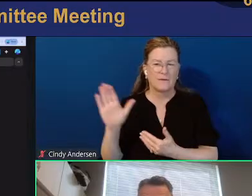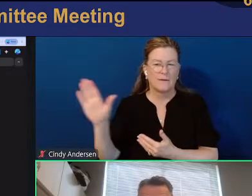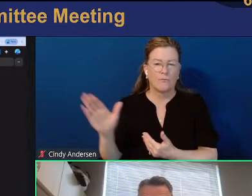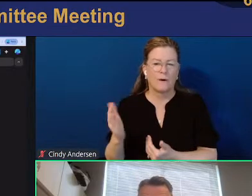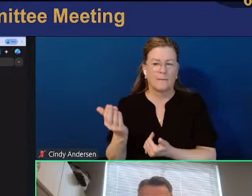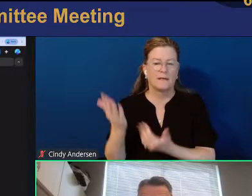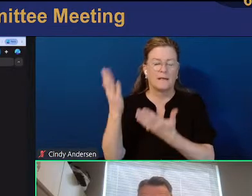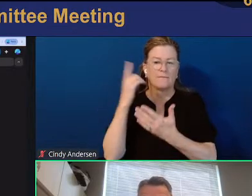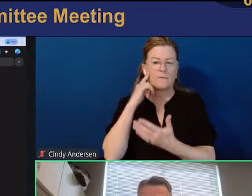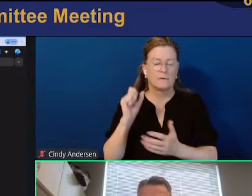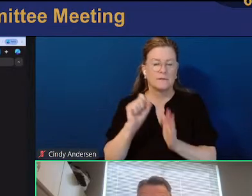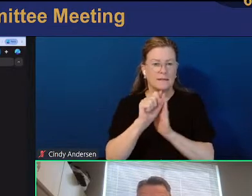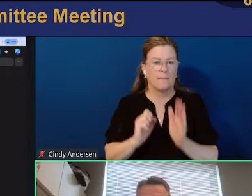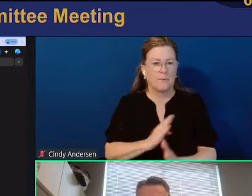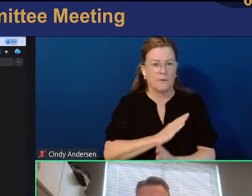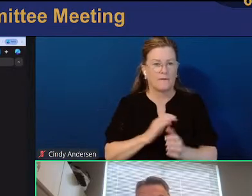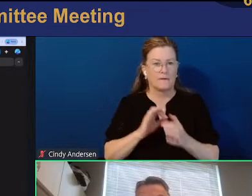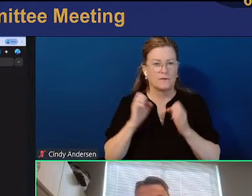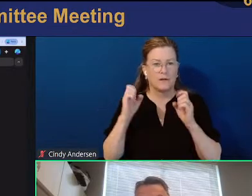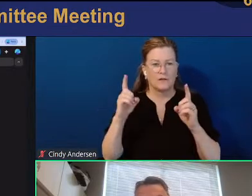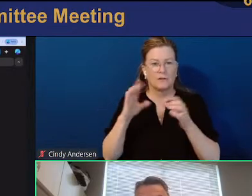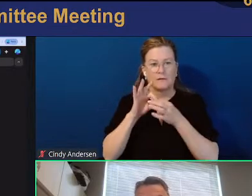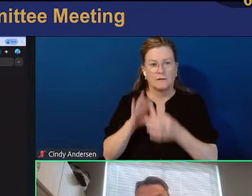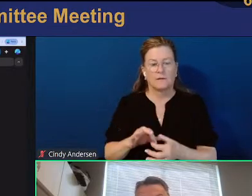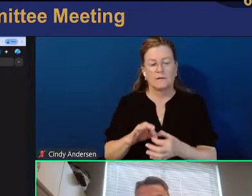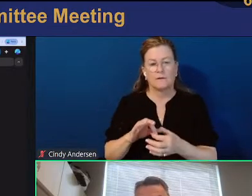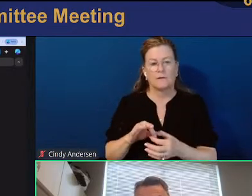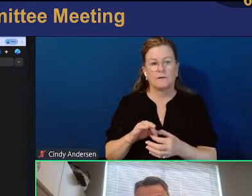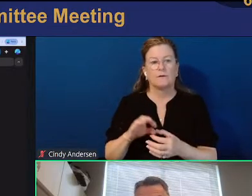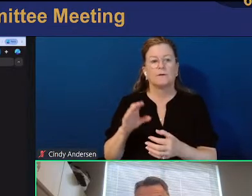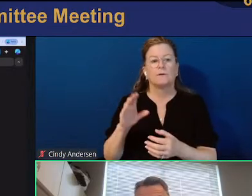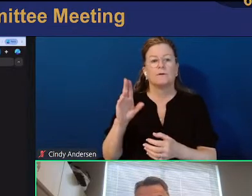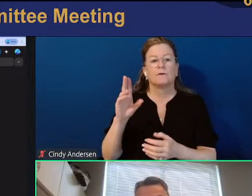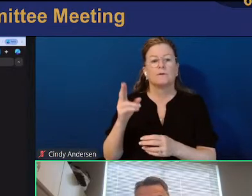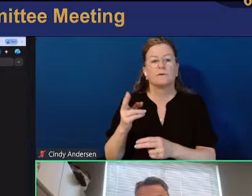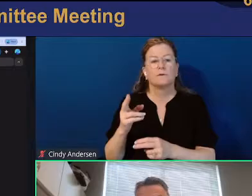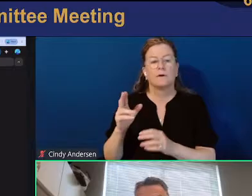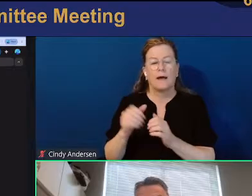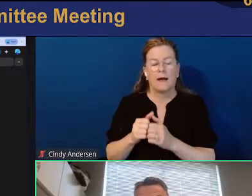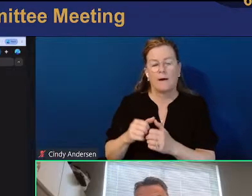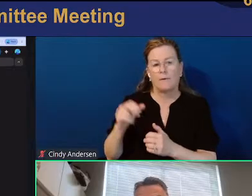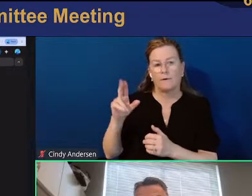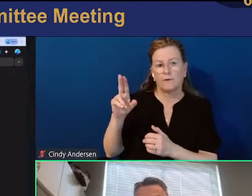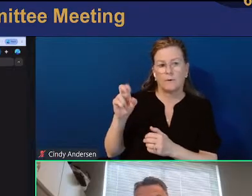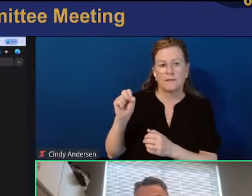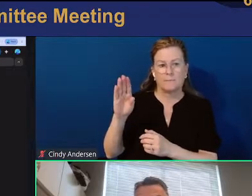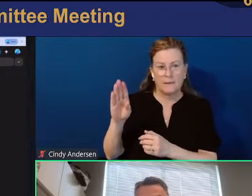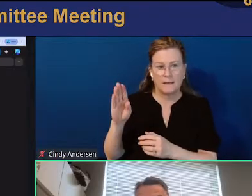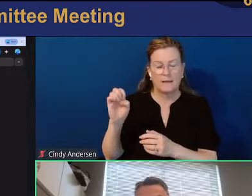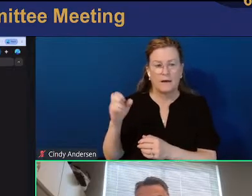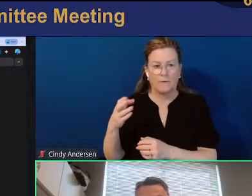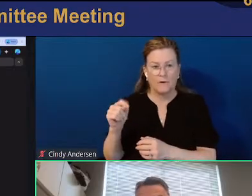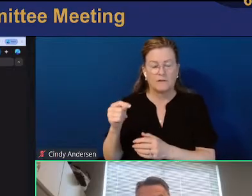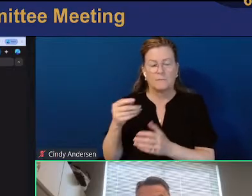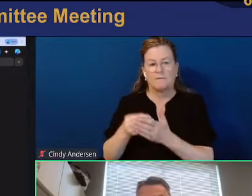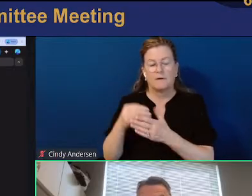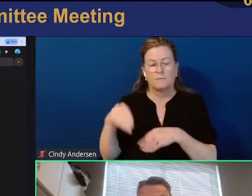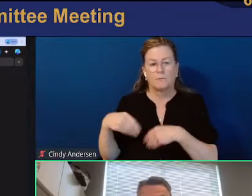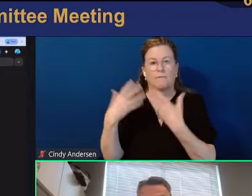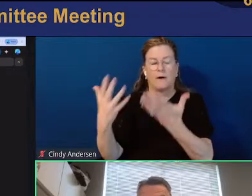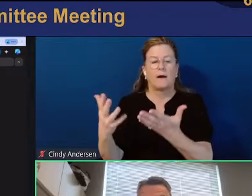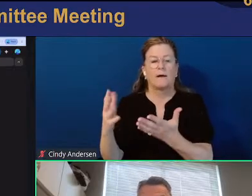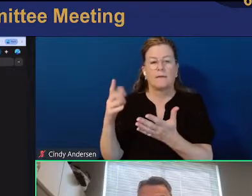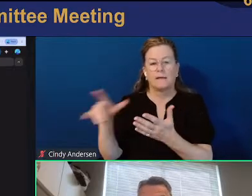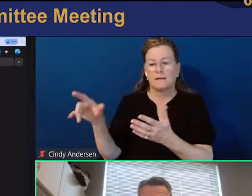State Board of Education related to the use of enrichment funds to provide these activities for our students going